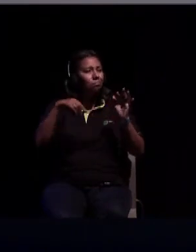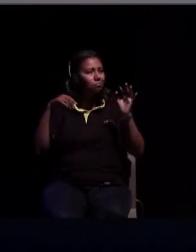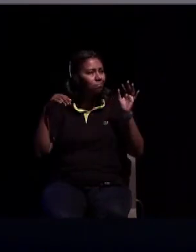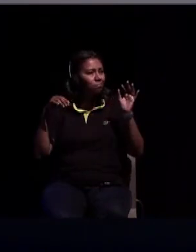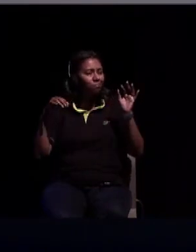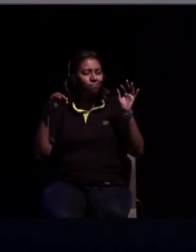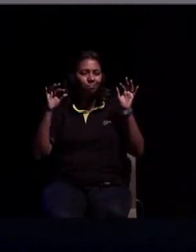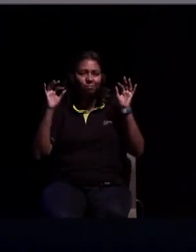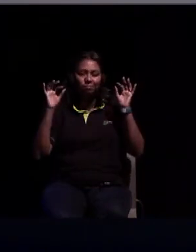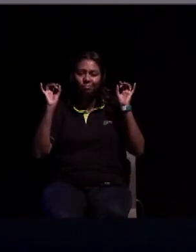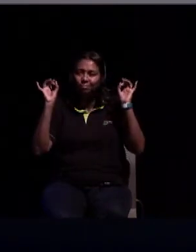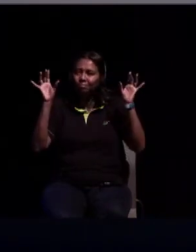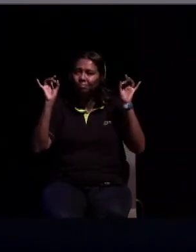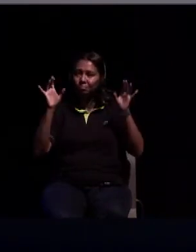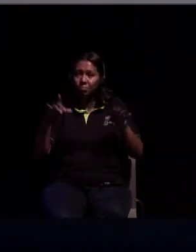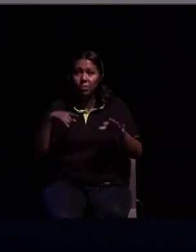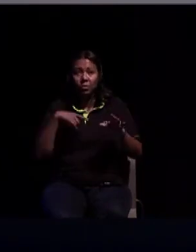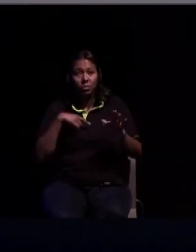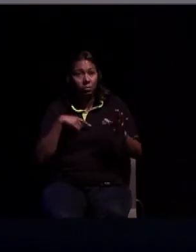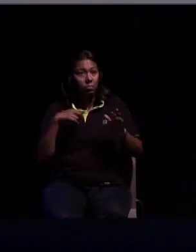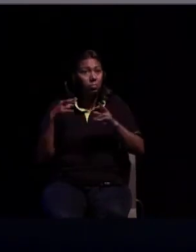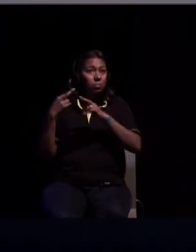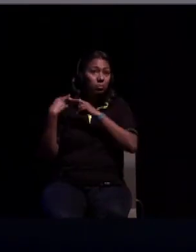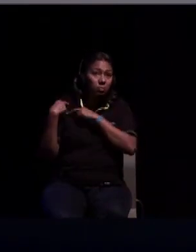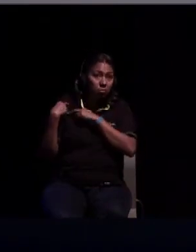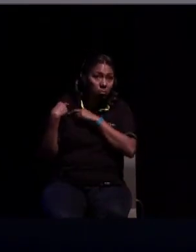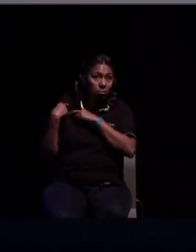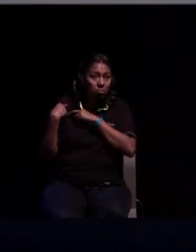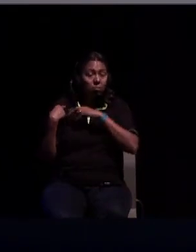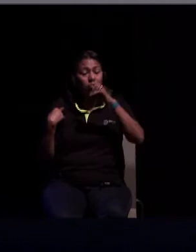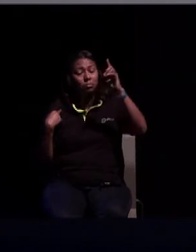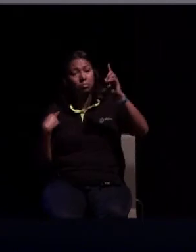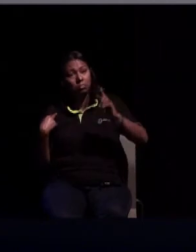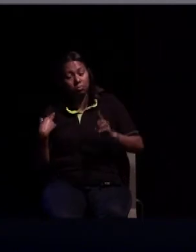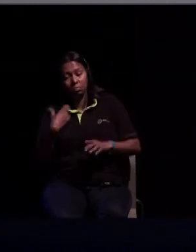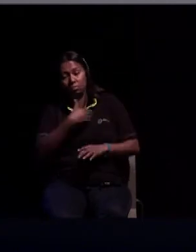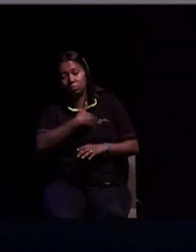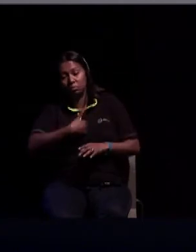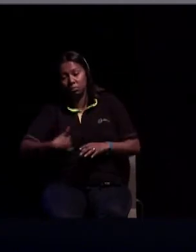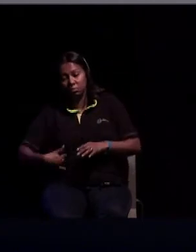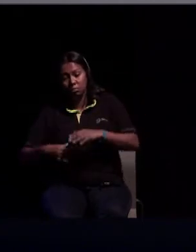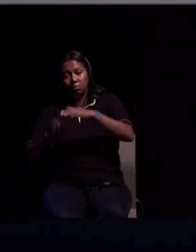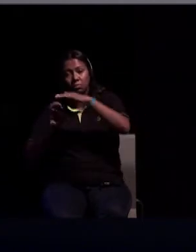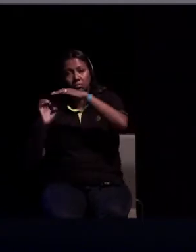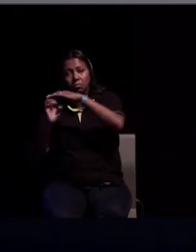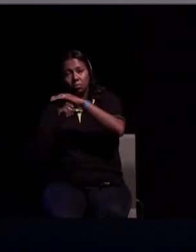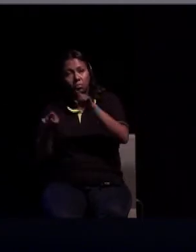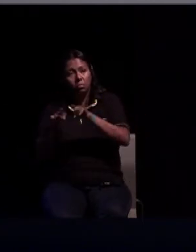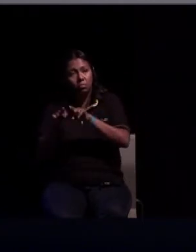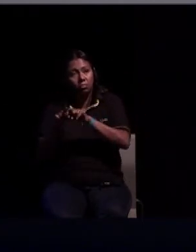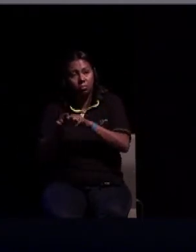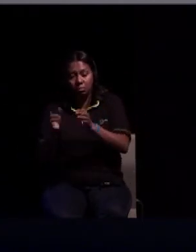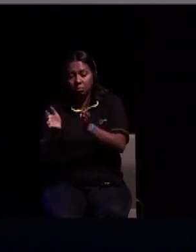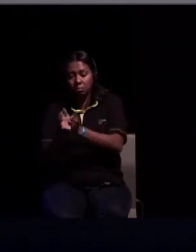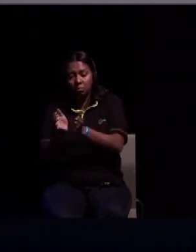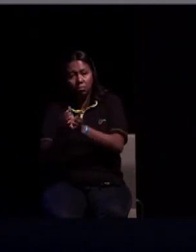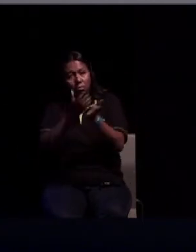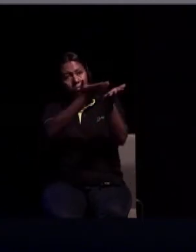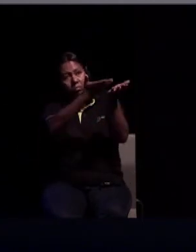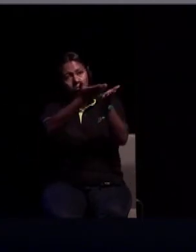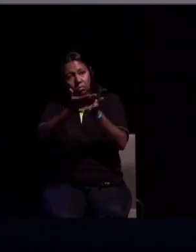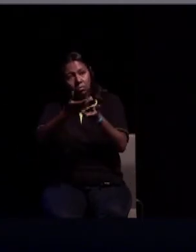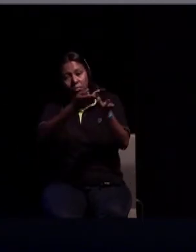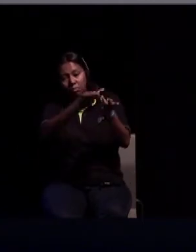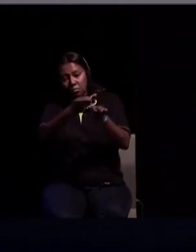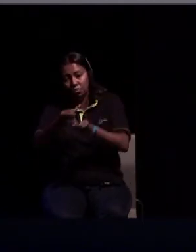of corporations, of governments, of host communities, and of the tourists. So it hits all of the stakeholders